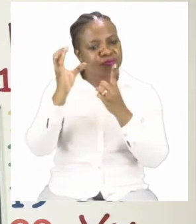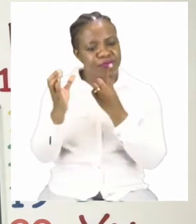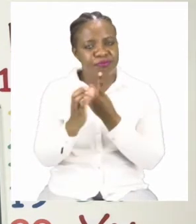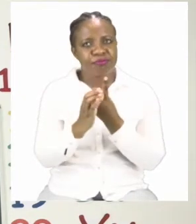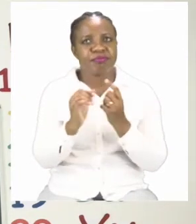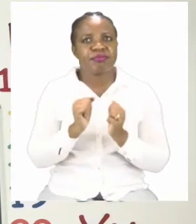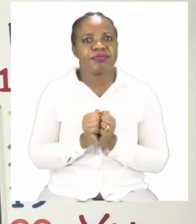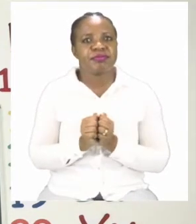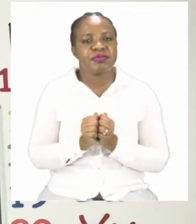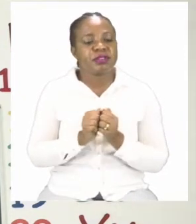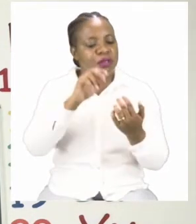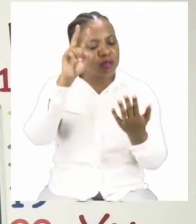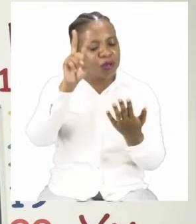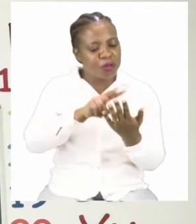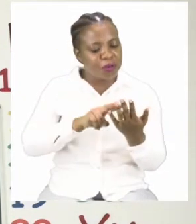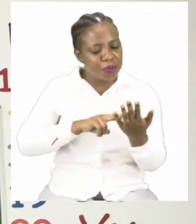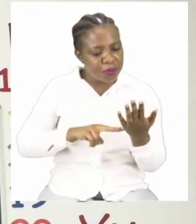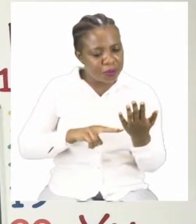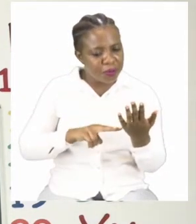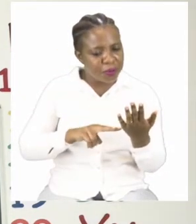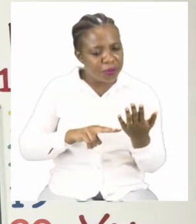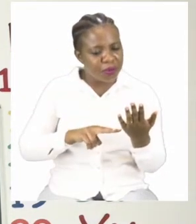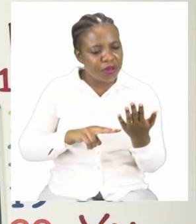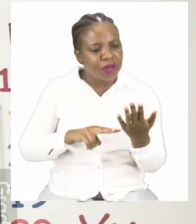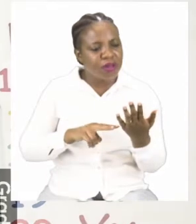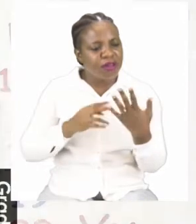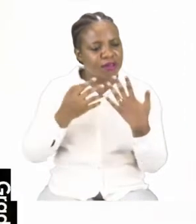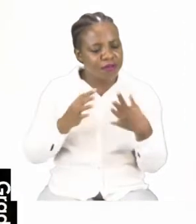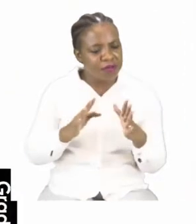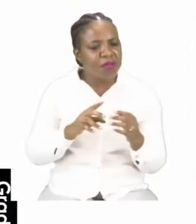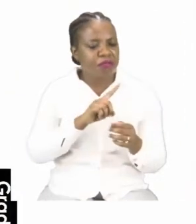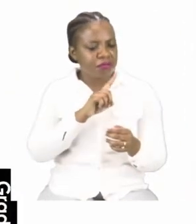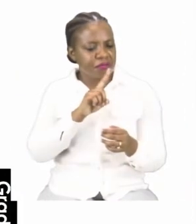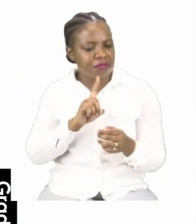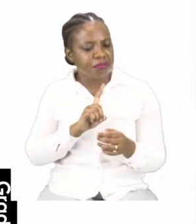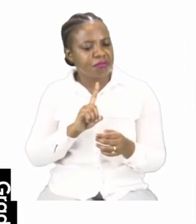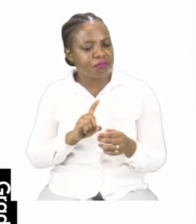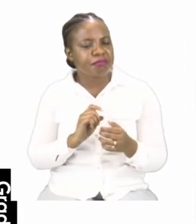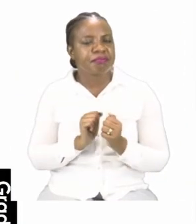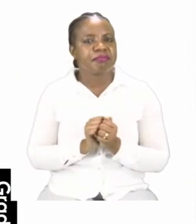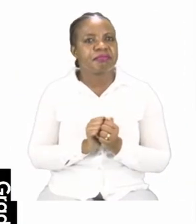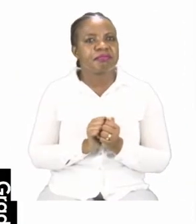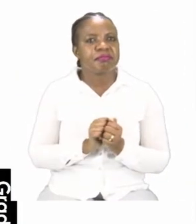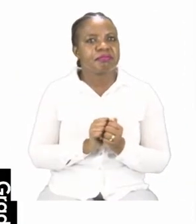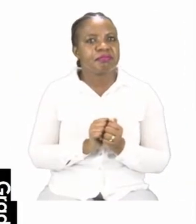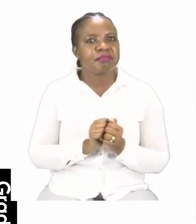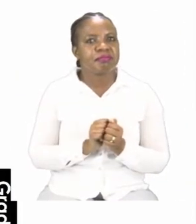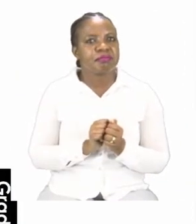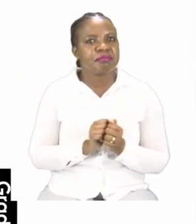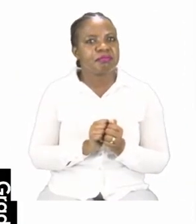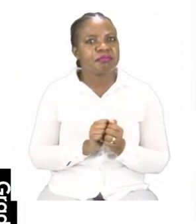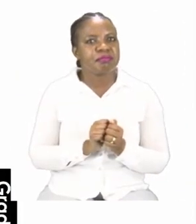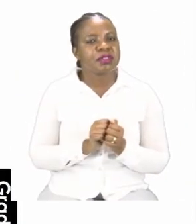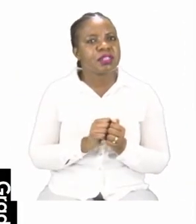this comprehension, let's take a look at the questions that follow. The questions are asking us to